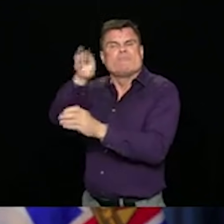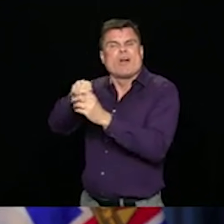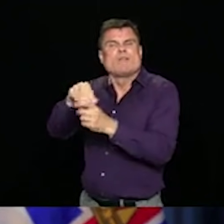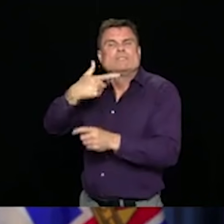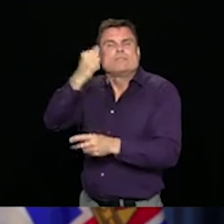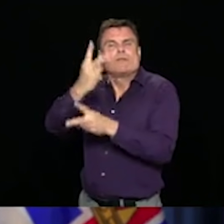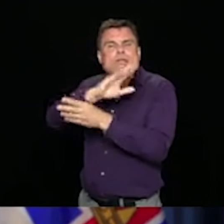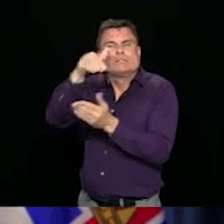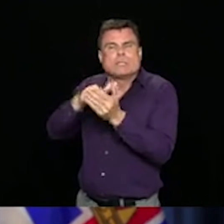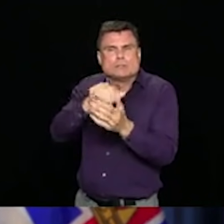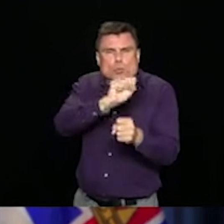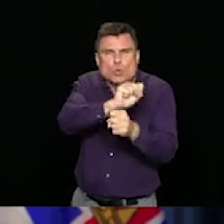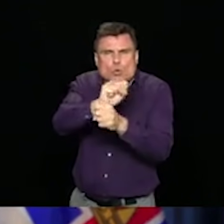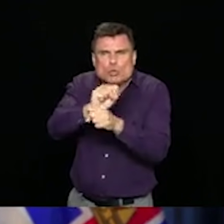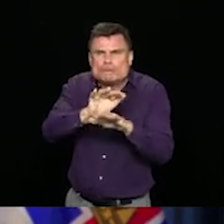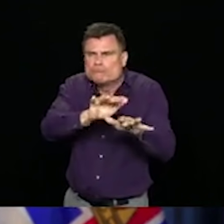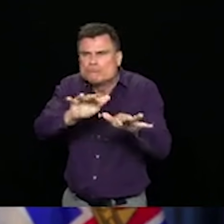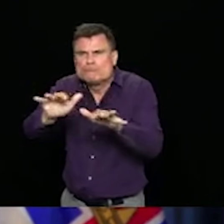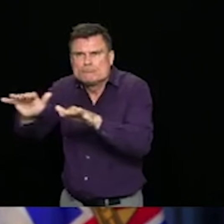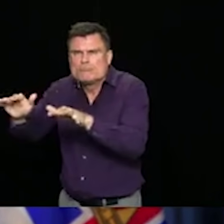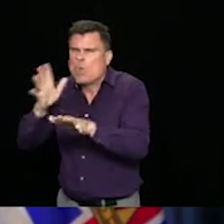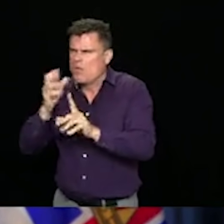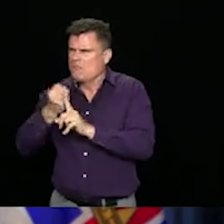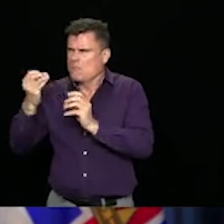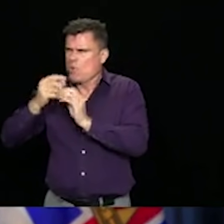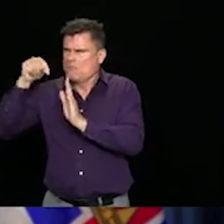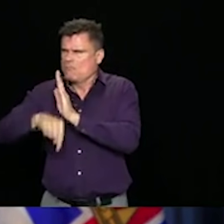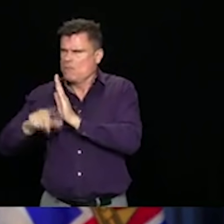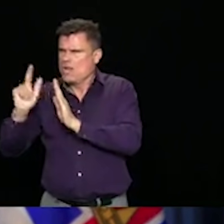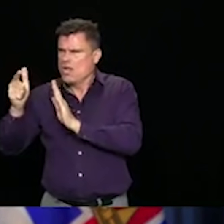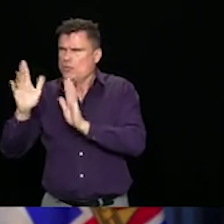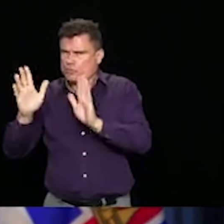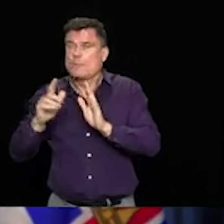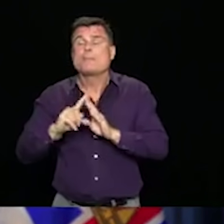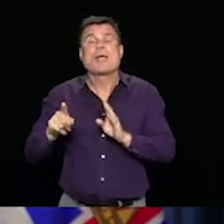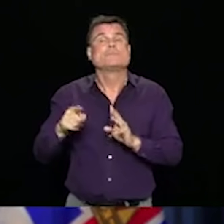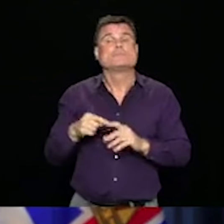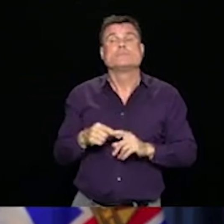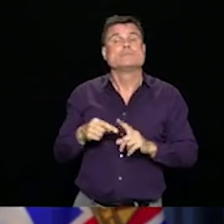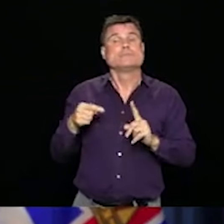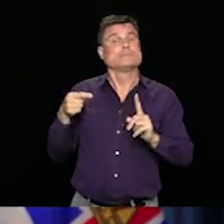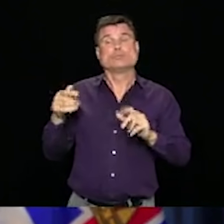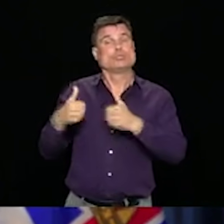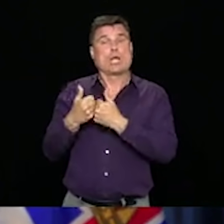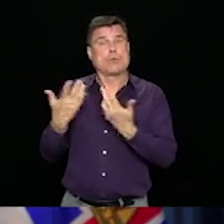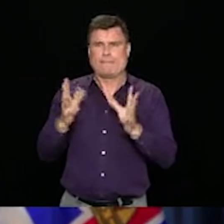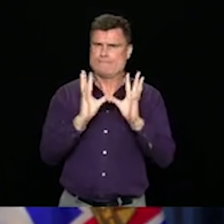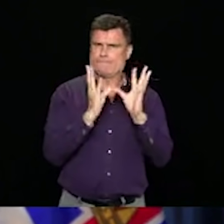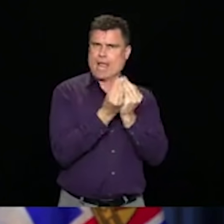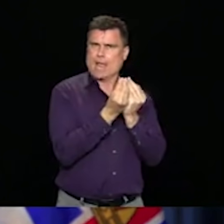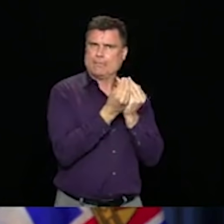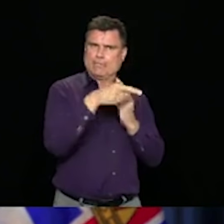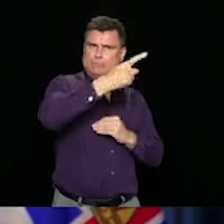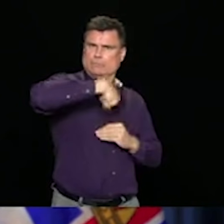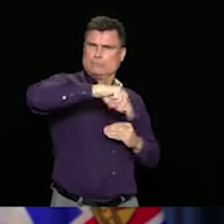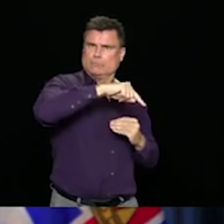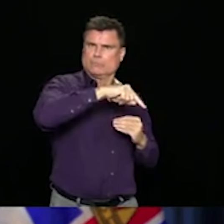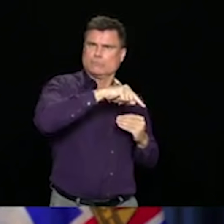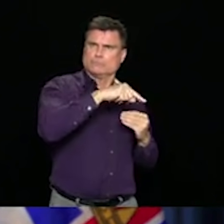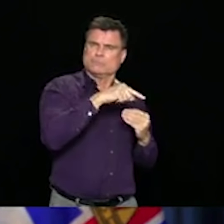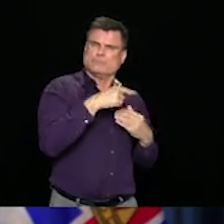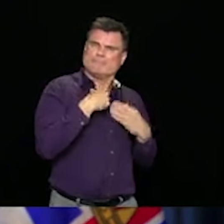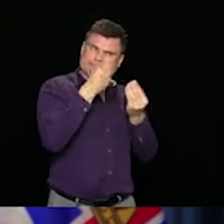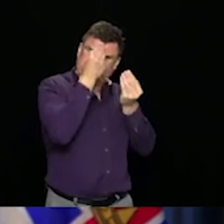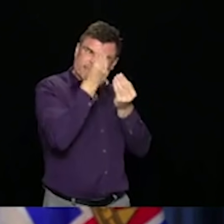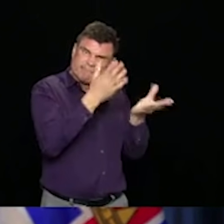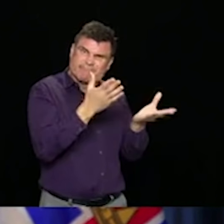say about that in a moment, but also for family members in these very, very challenging times. And so we want to express